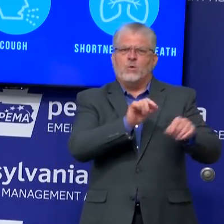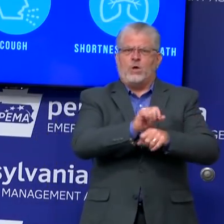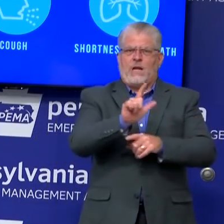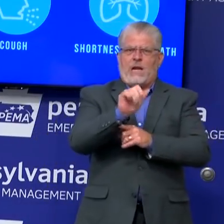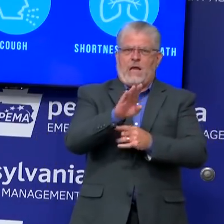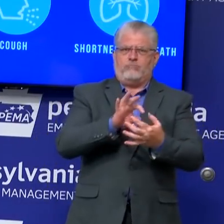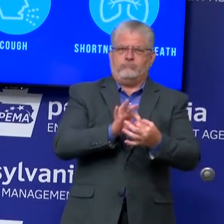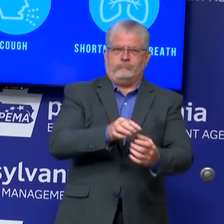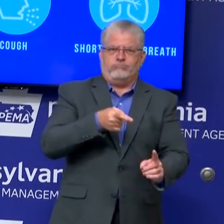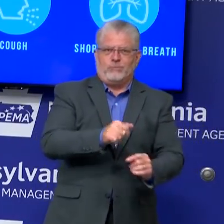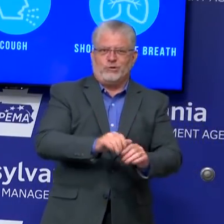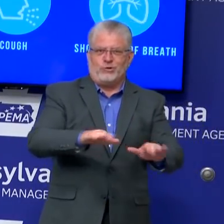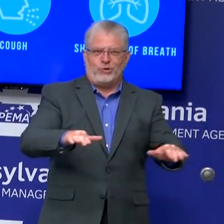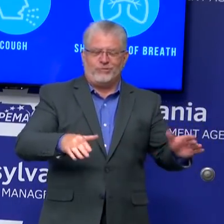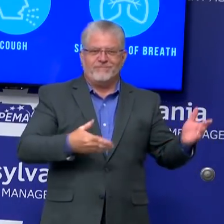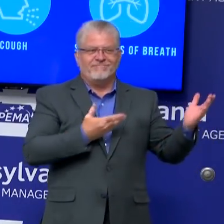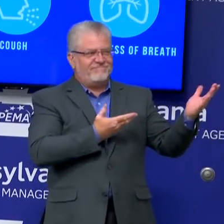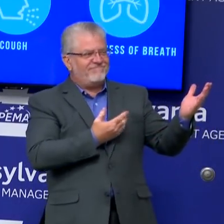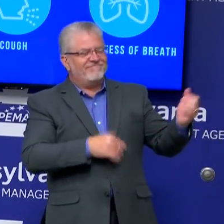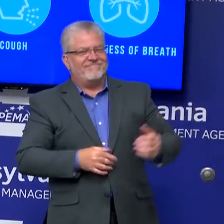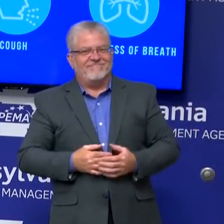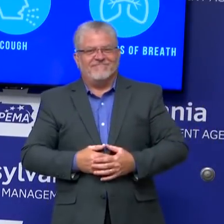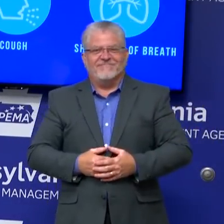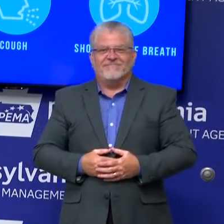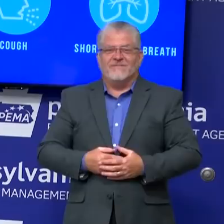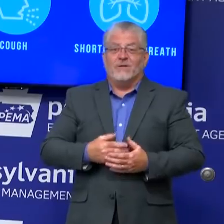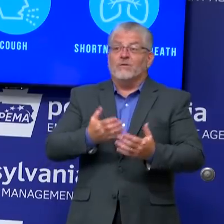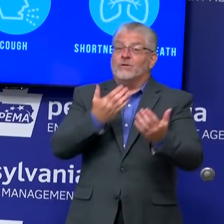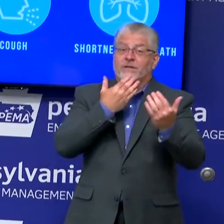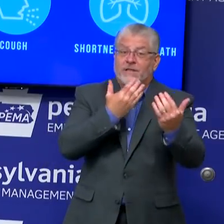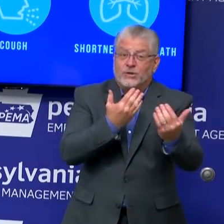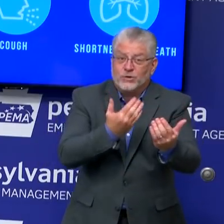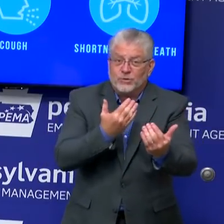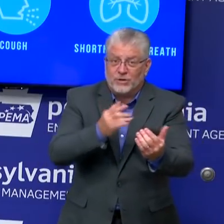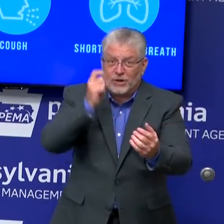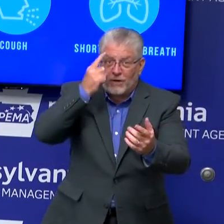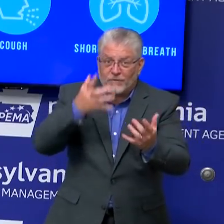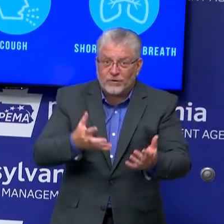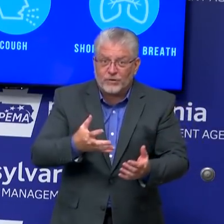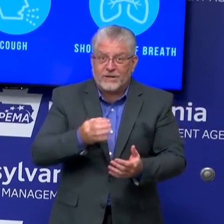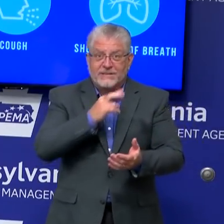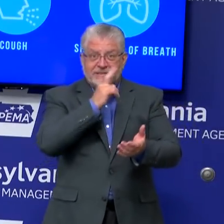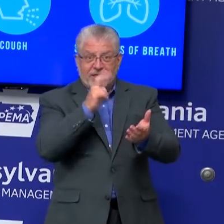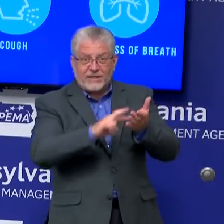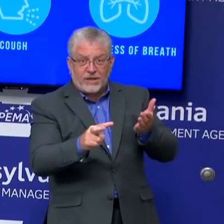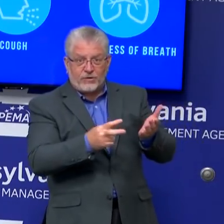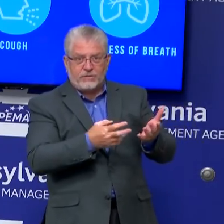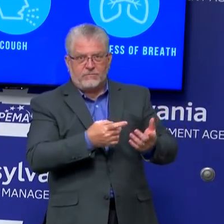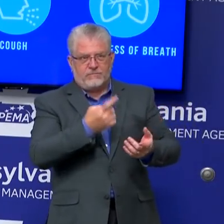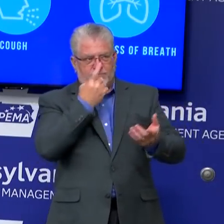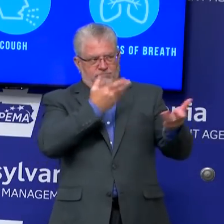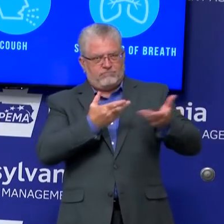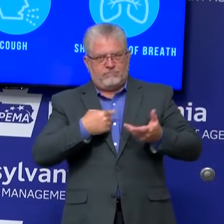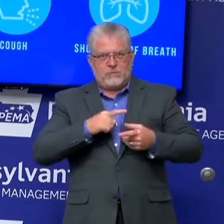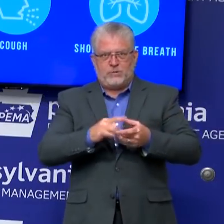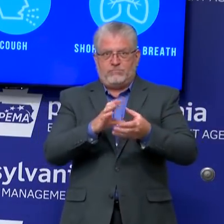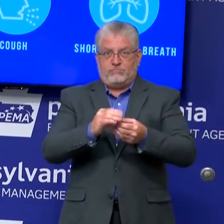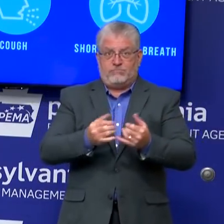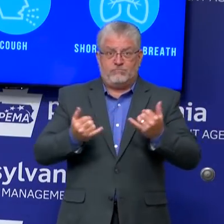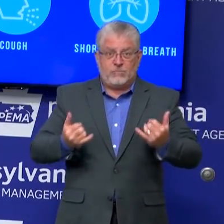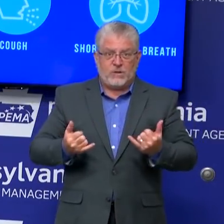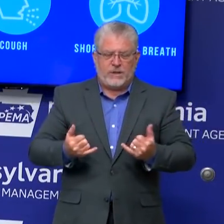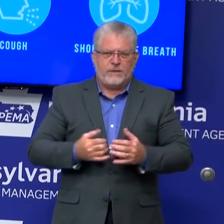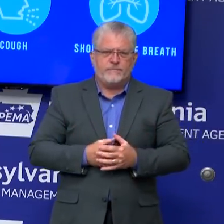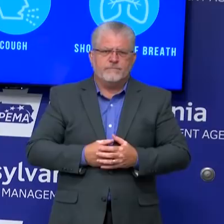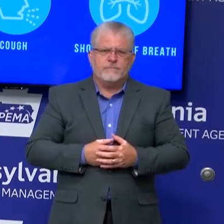Governor Wolf, Secretary Levine, thank you for having me today. As the director of our policy